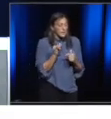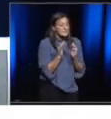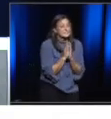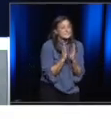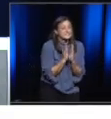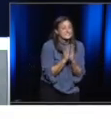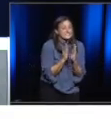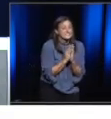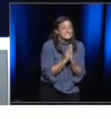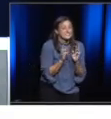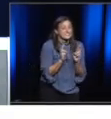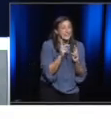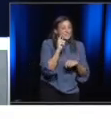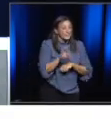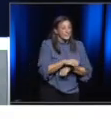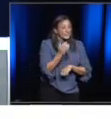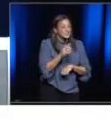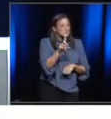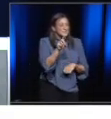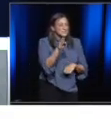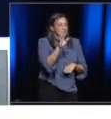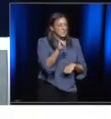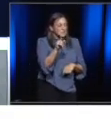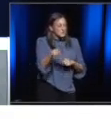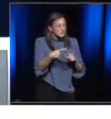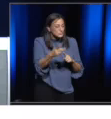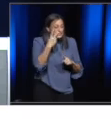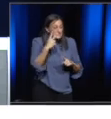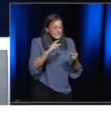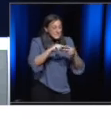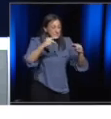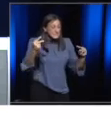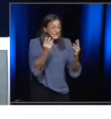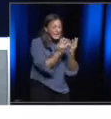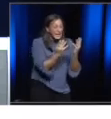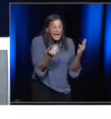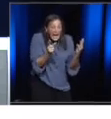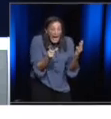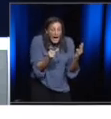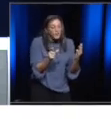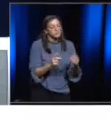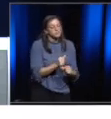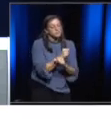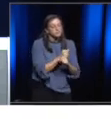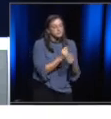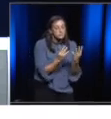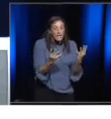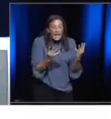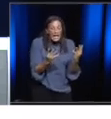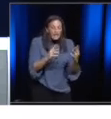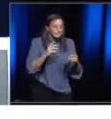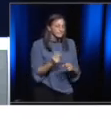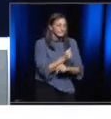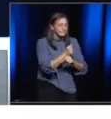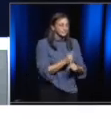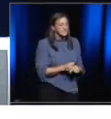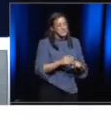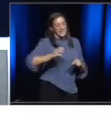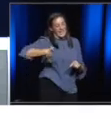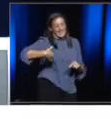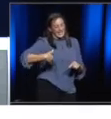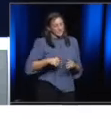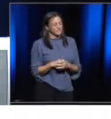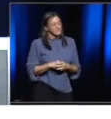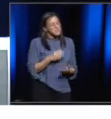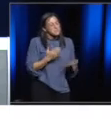presents when she looks at the DNA, and she has a little sad face when we have no hybrid. There may be some other